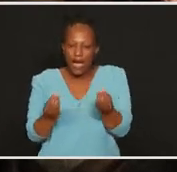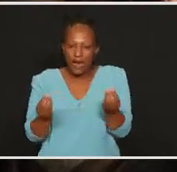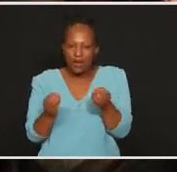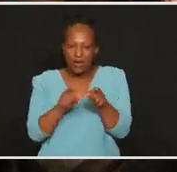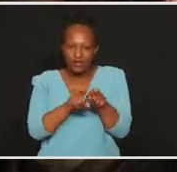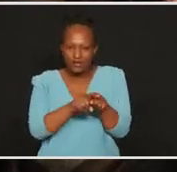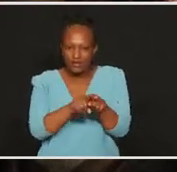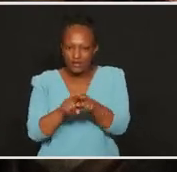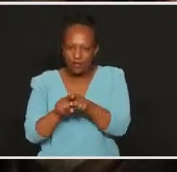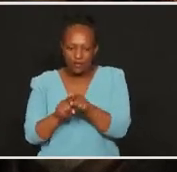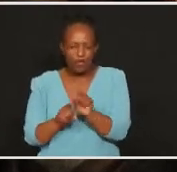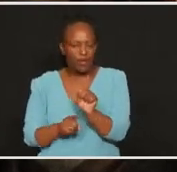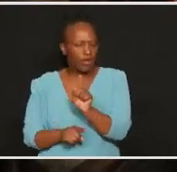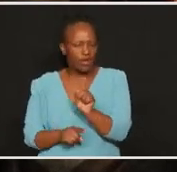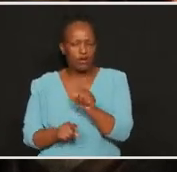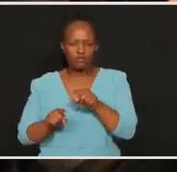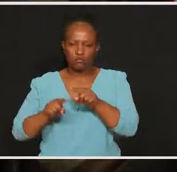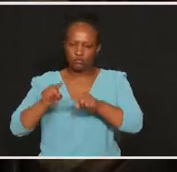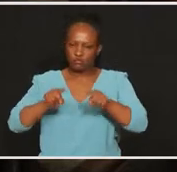foreign